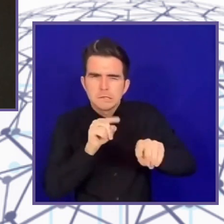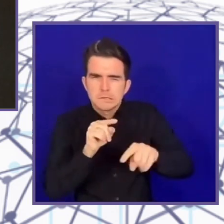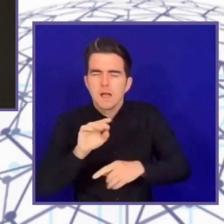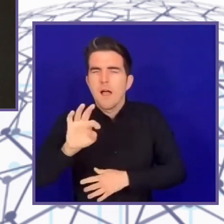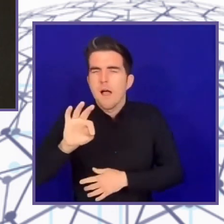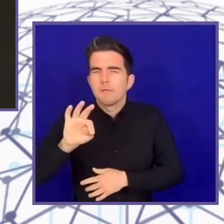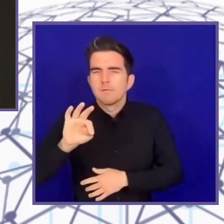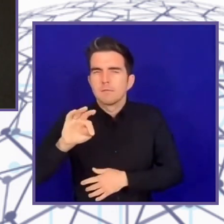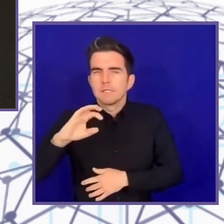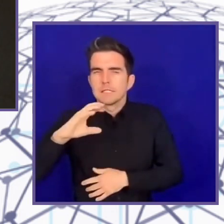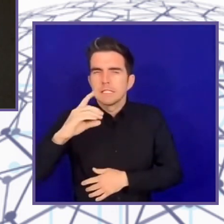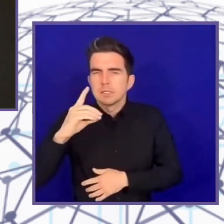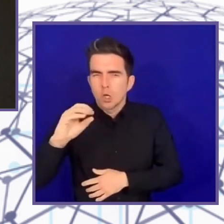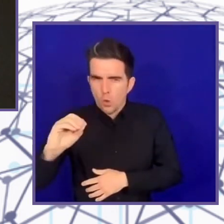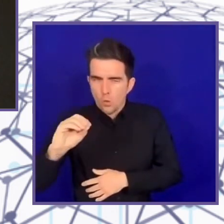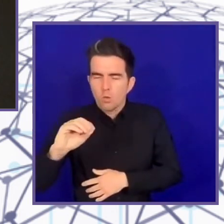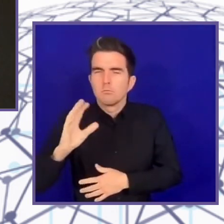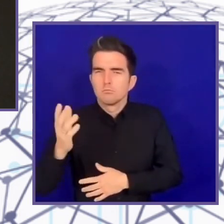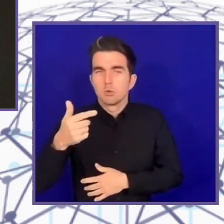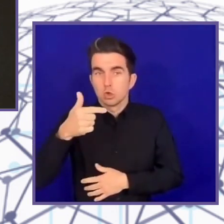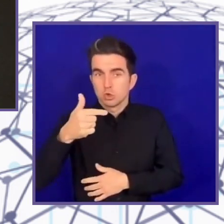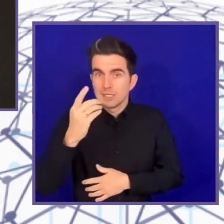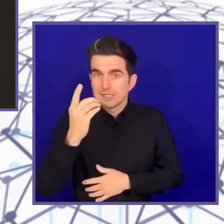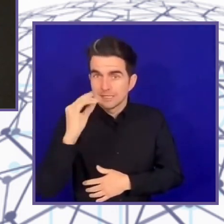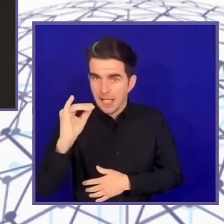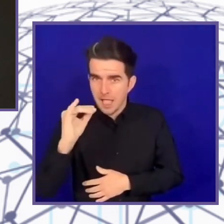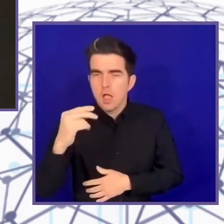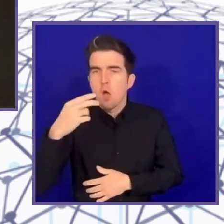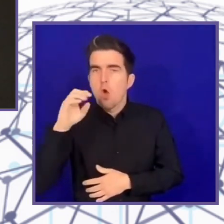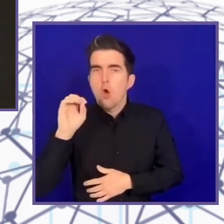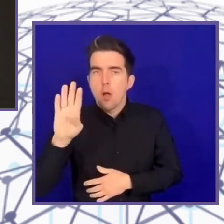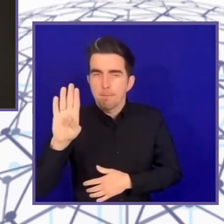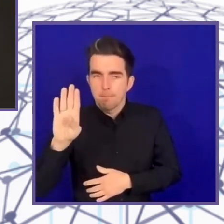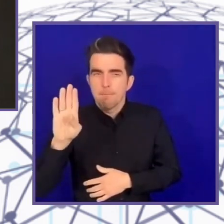globally, and we have learned a lot from you.